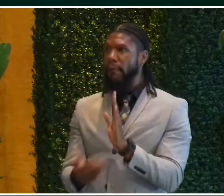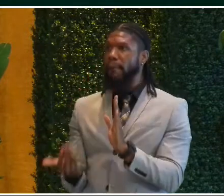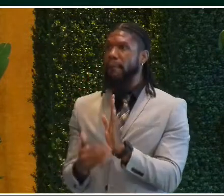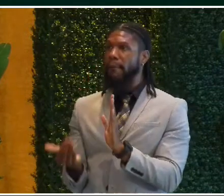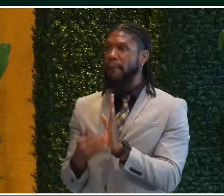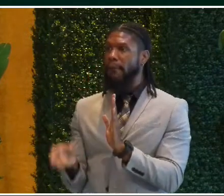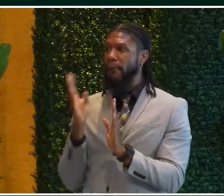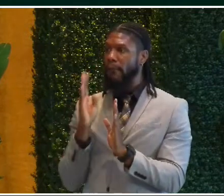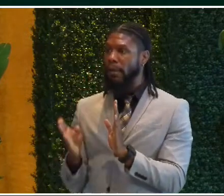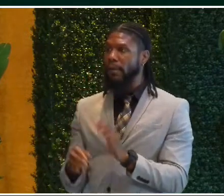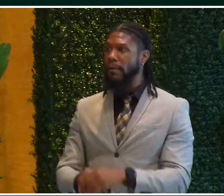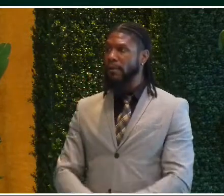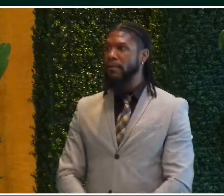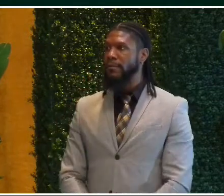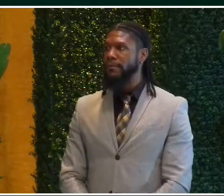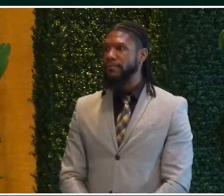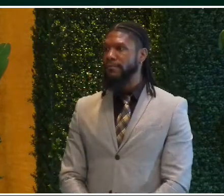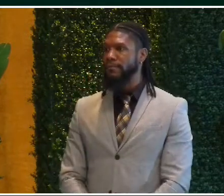the right